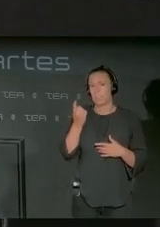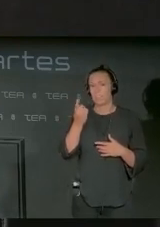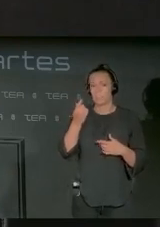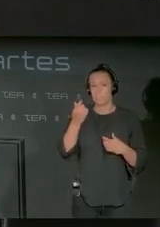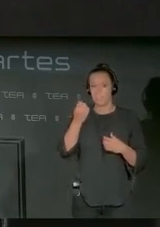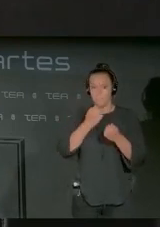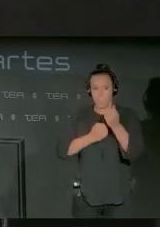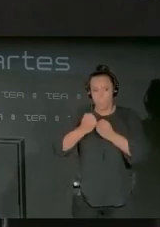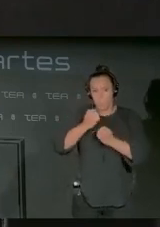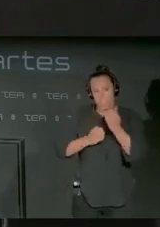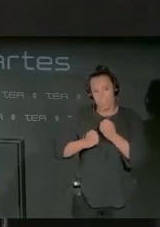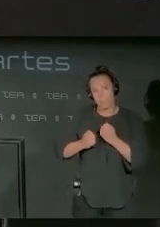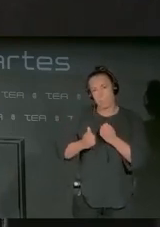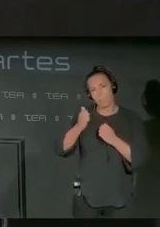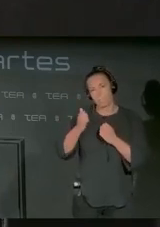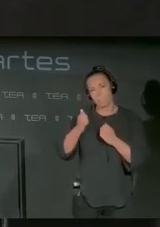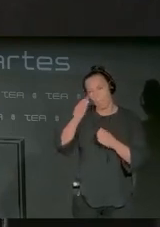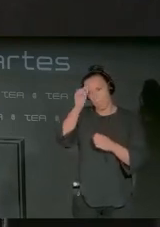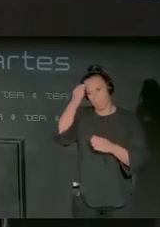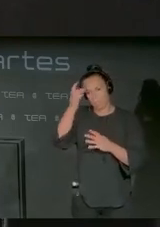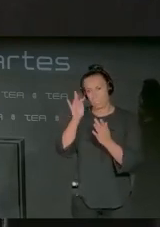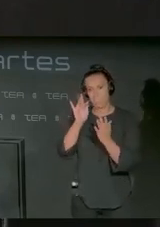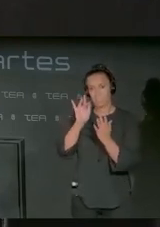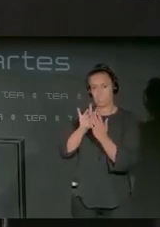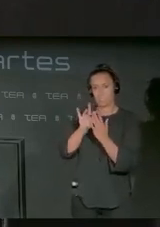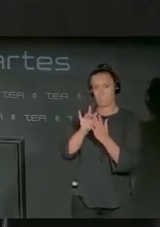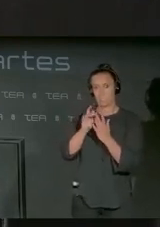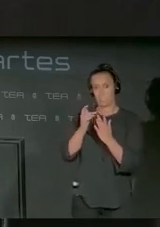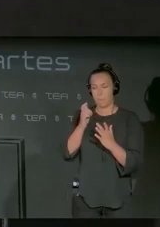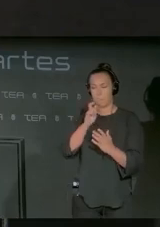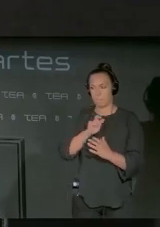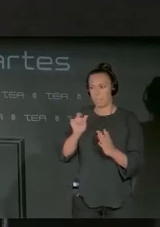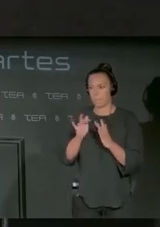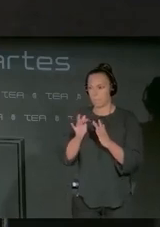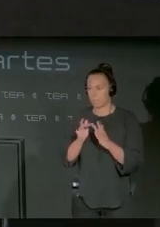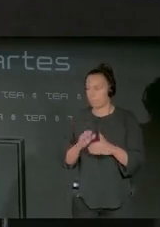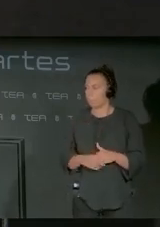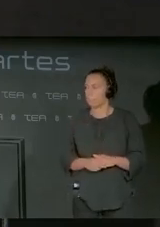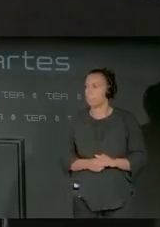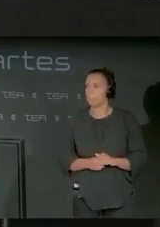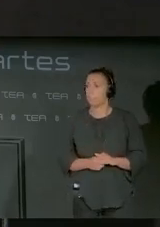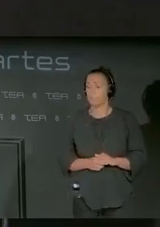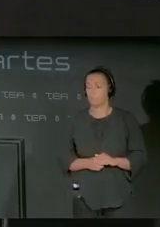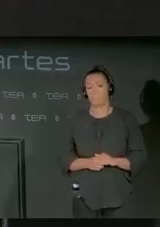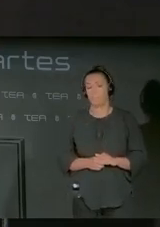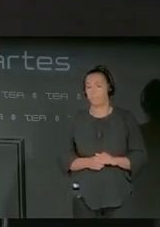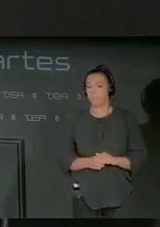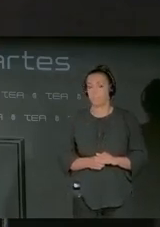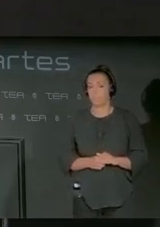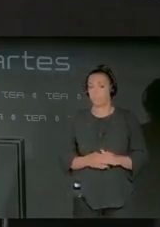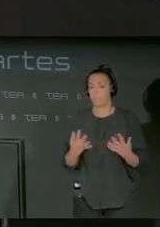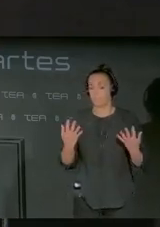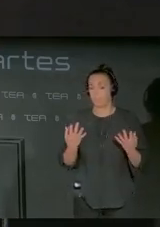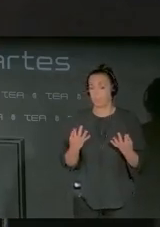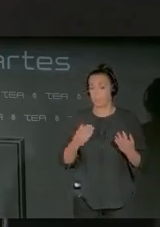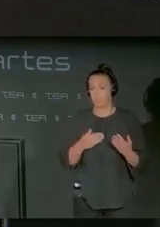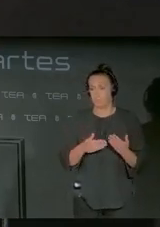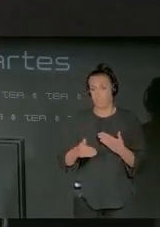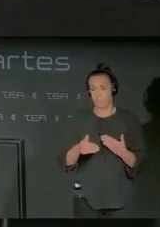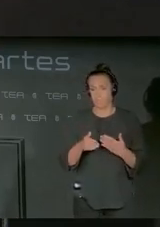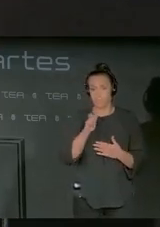difficulties for students to find it, it's because potentially they've got the wrong types of skills, or have gone on a course that isn't potentially